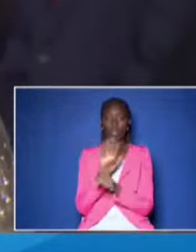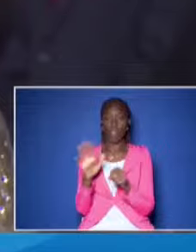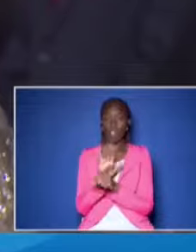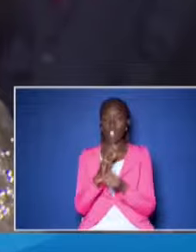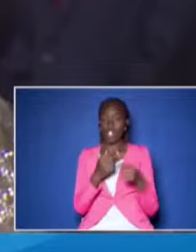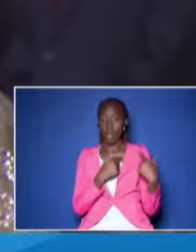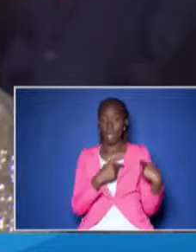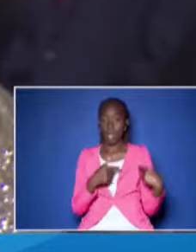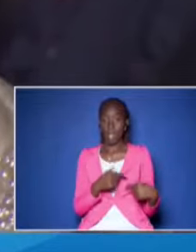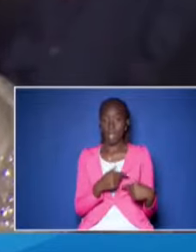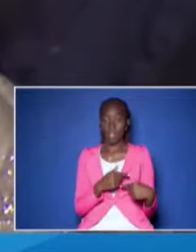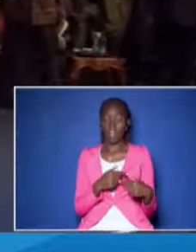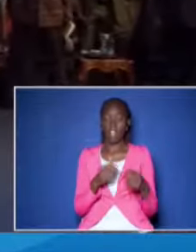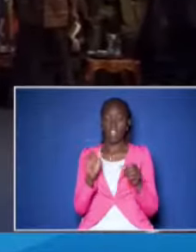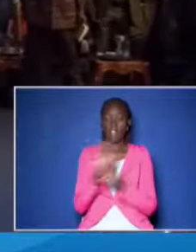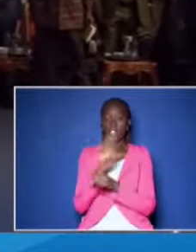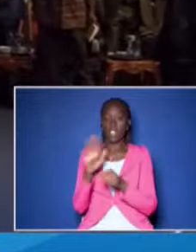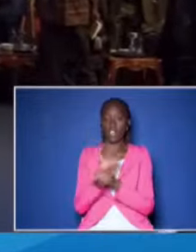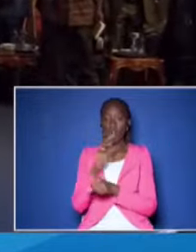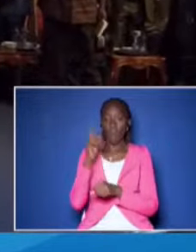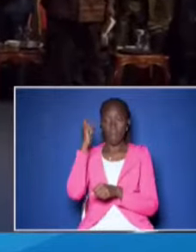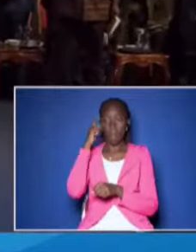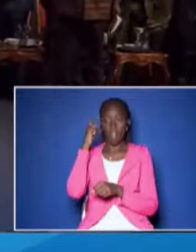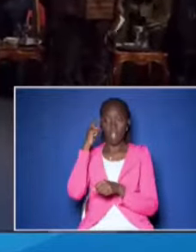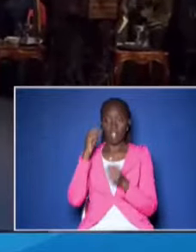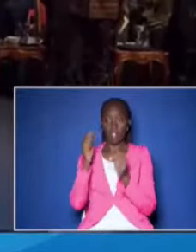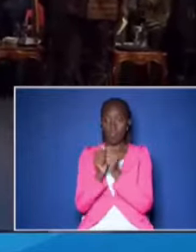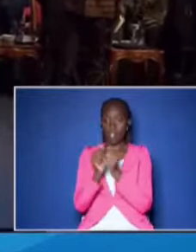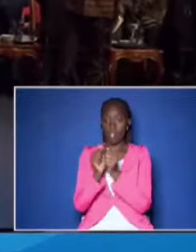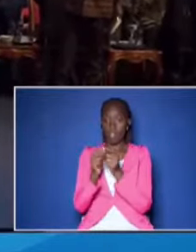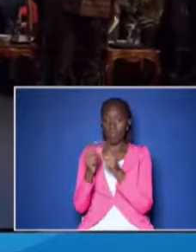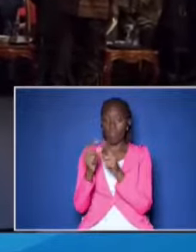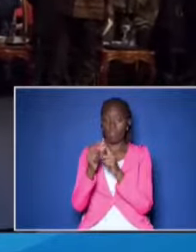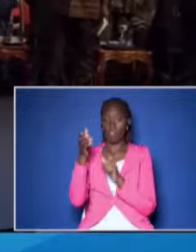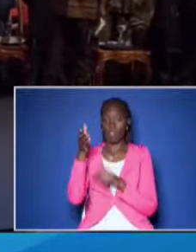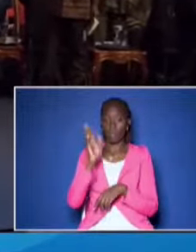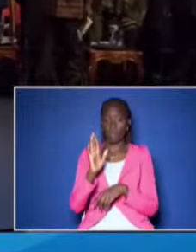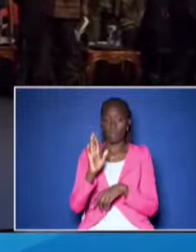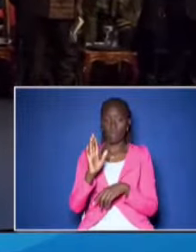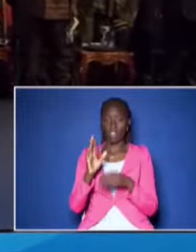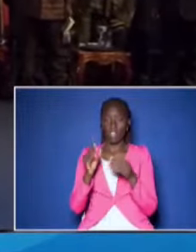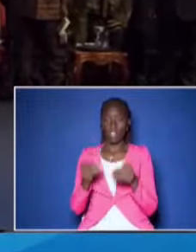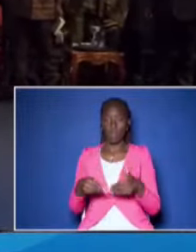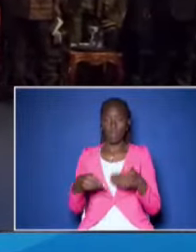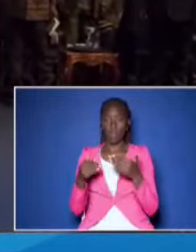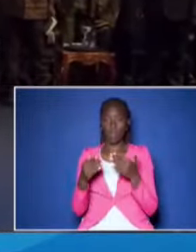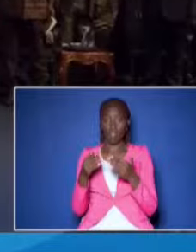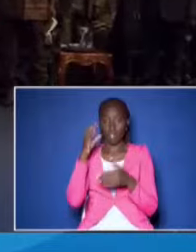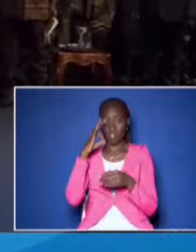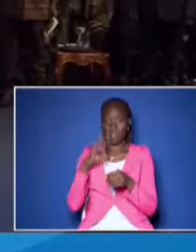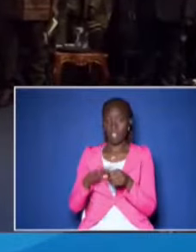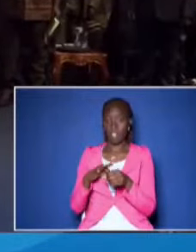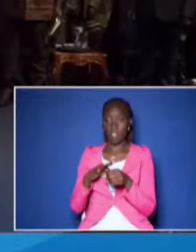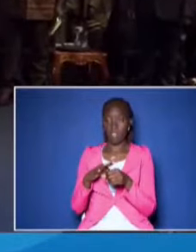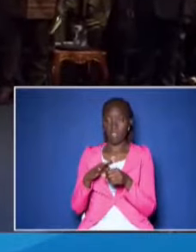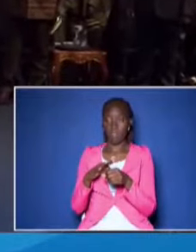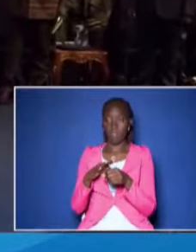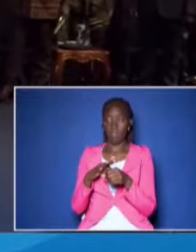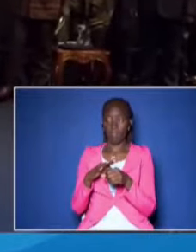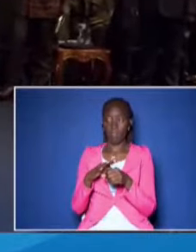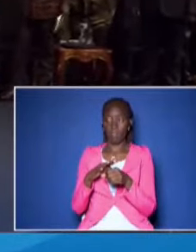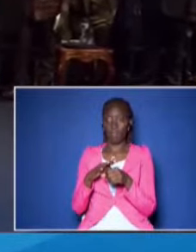heart fill your mind with the scriptures it produces Faith